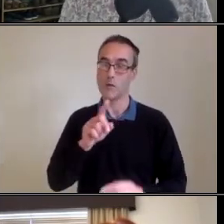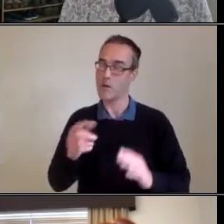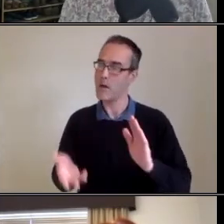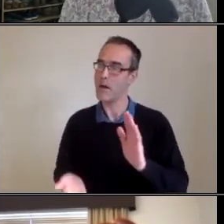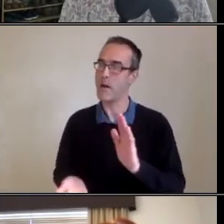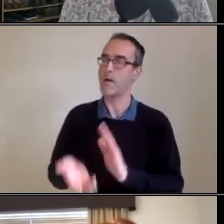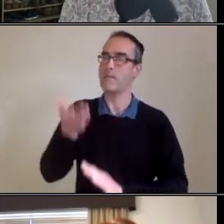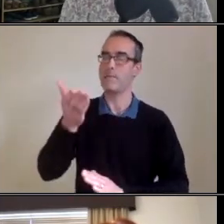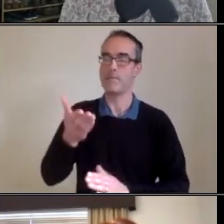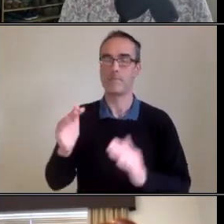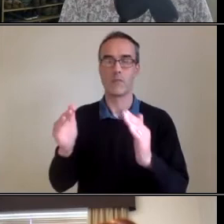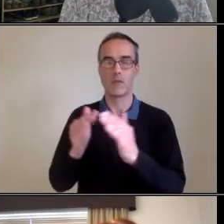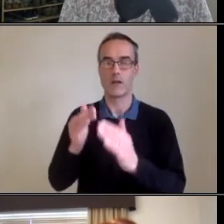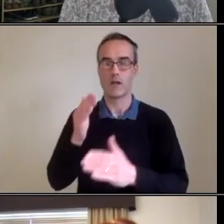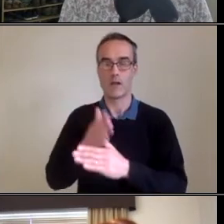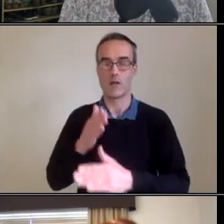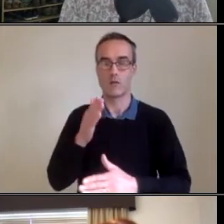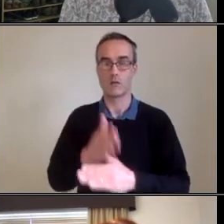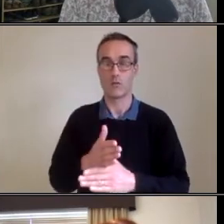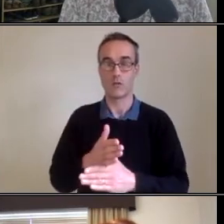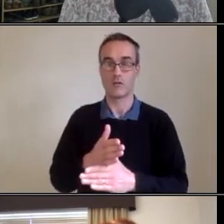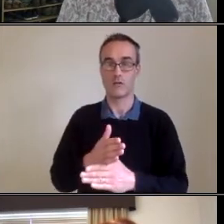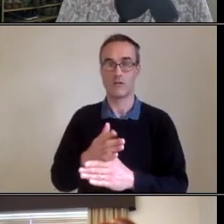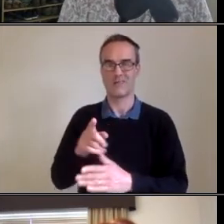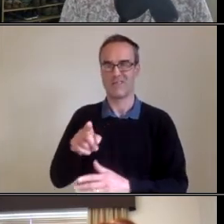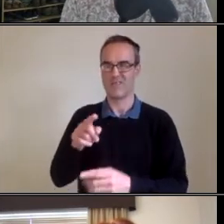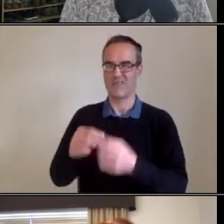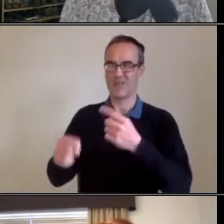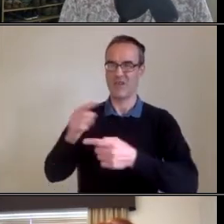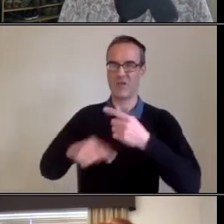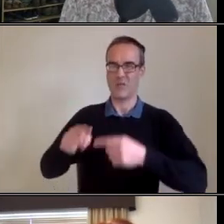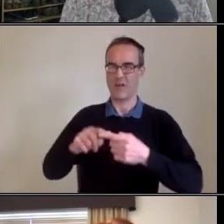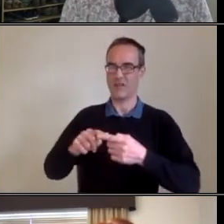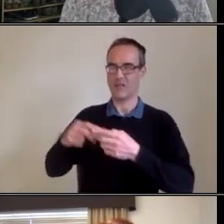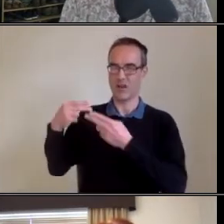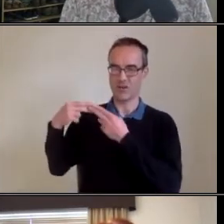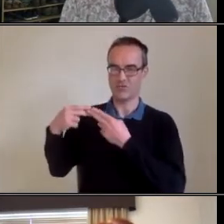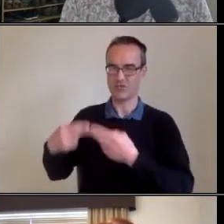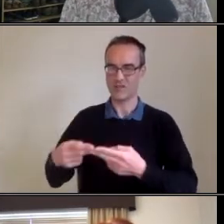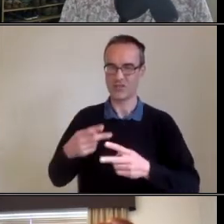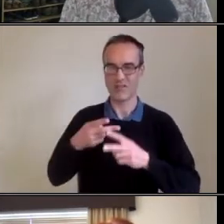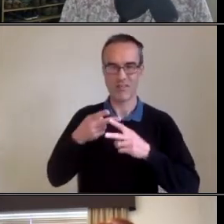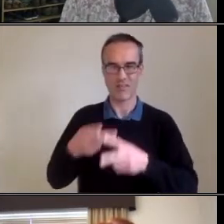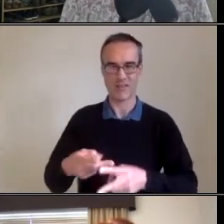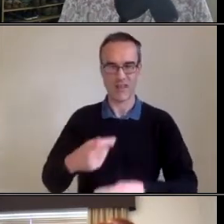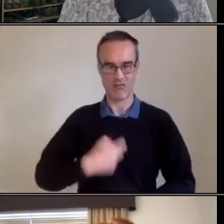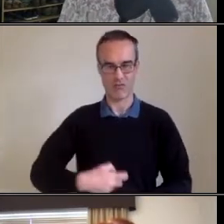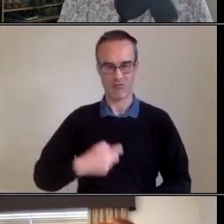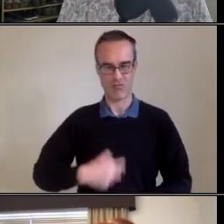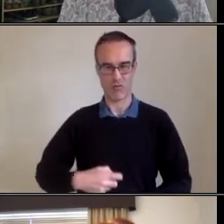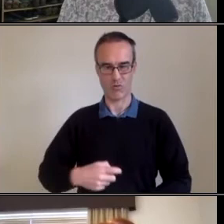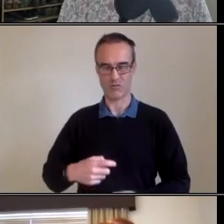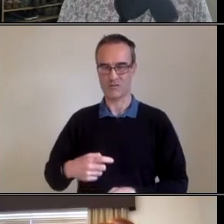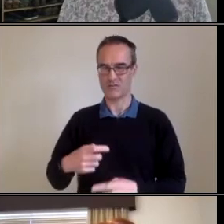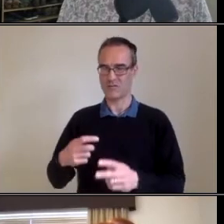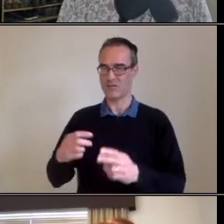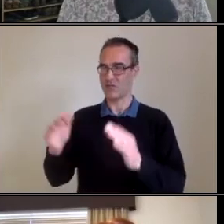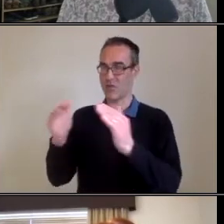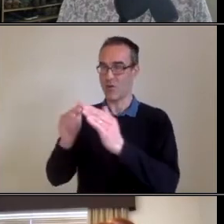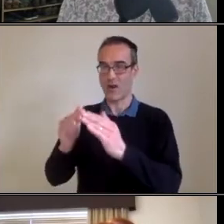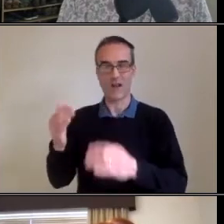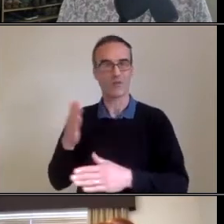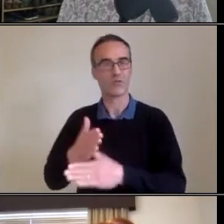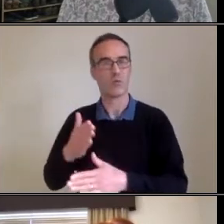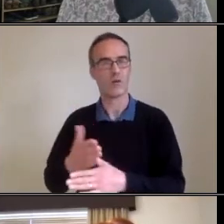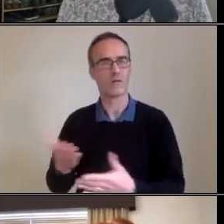but to fall back into traditional caring and housekeeping roles. You would hope the pandemic would have